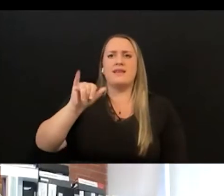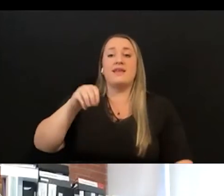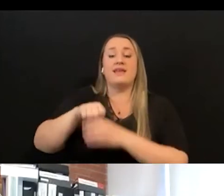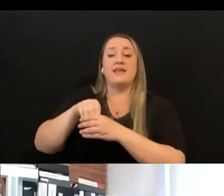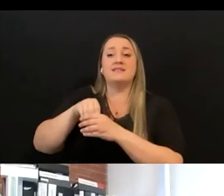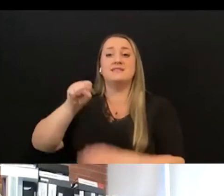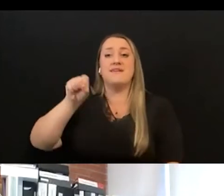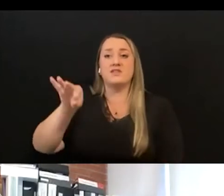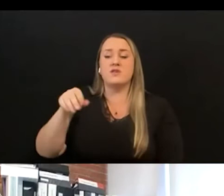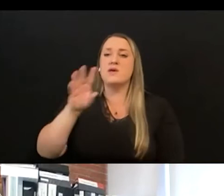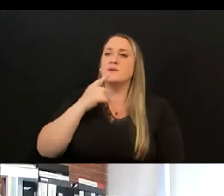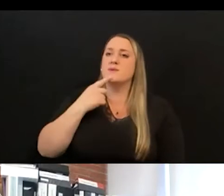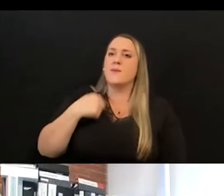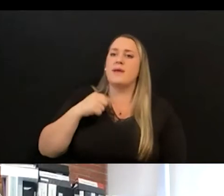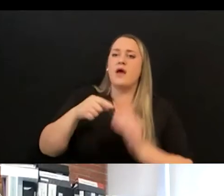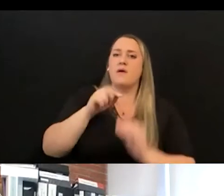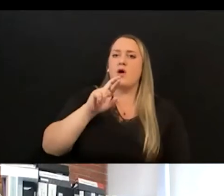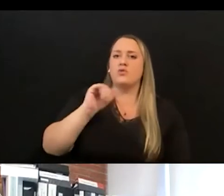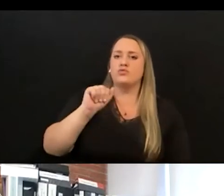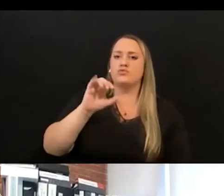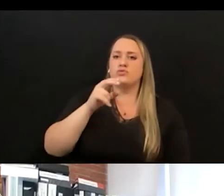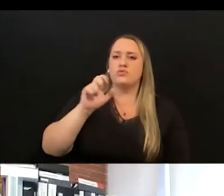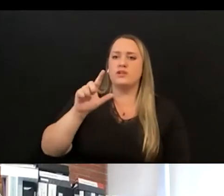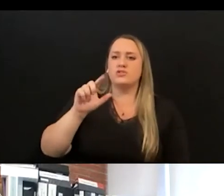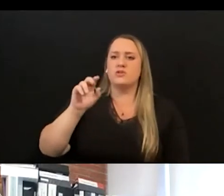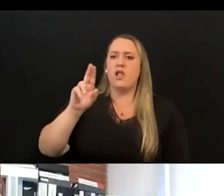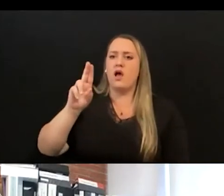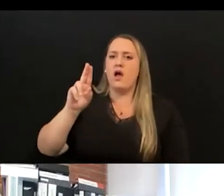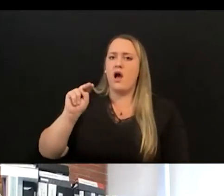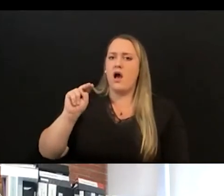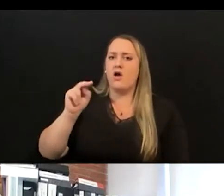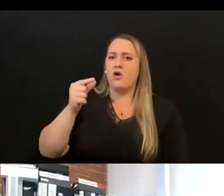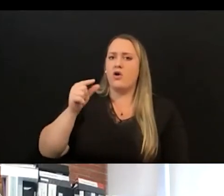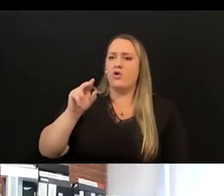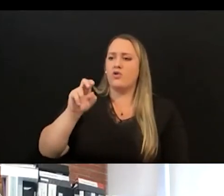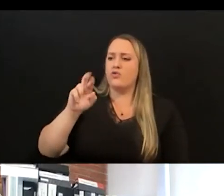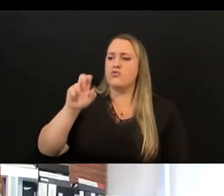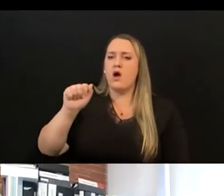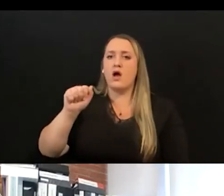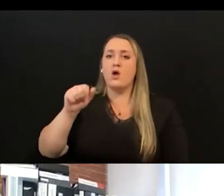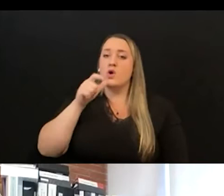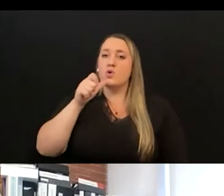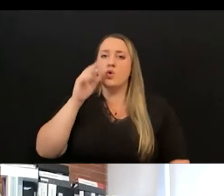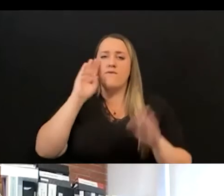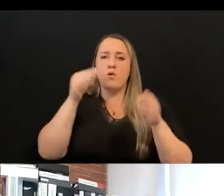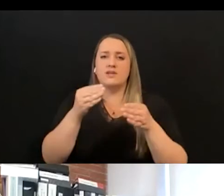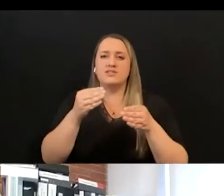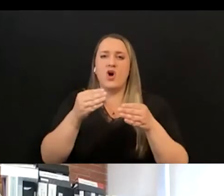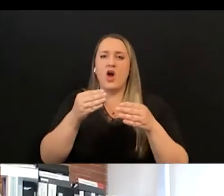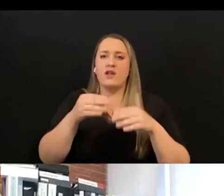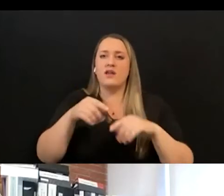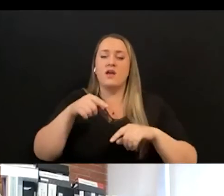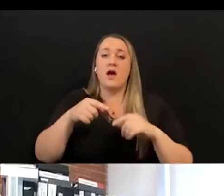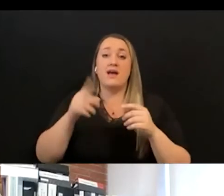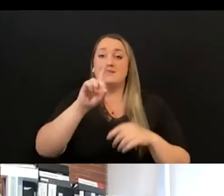Ungara, whose work really centers around invisible disabilities and her experience of chronic illness. And that's